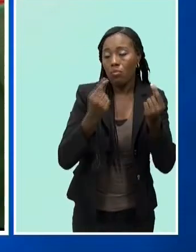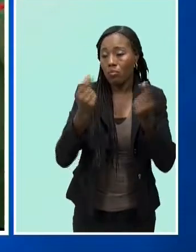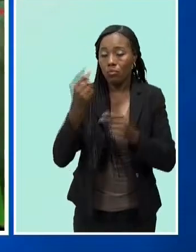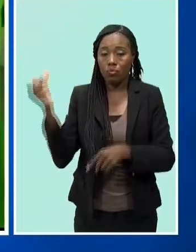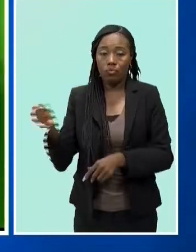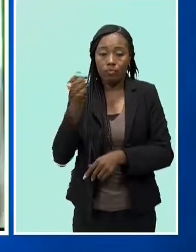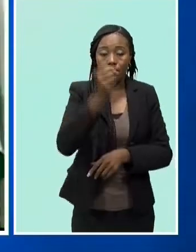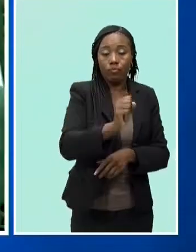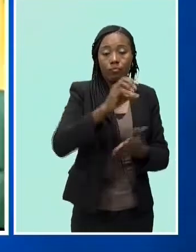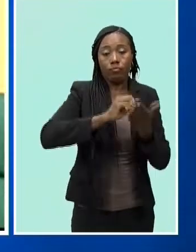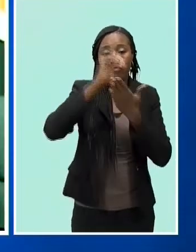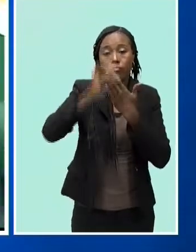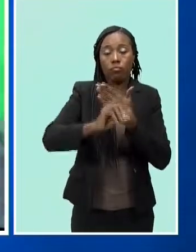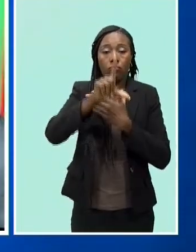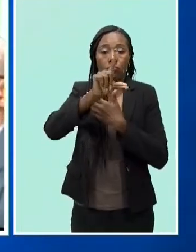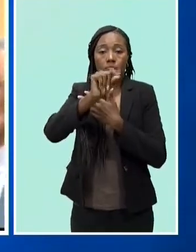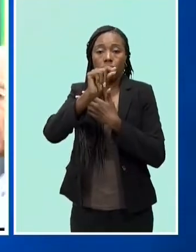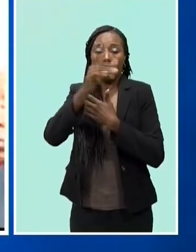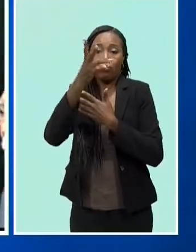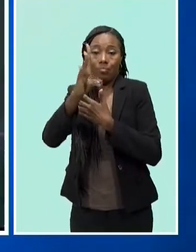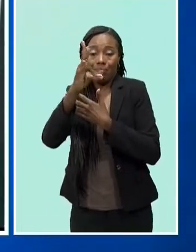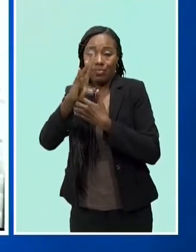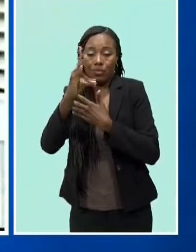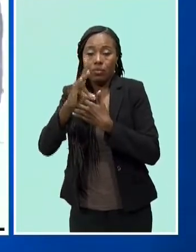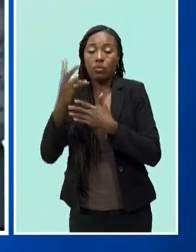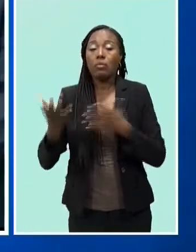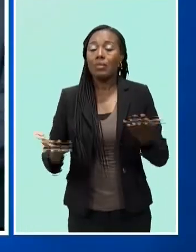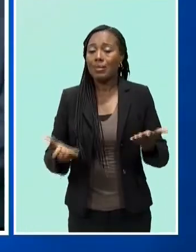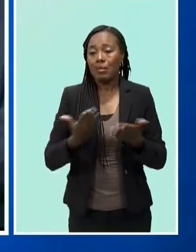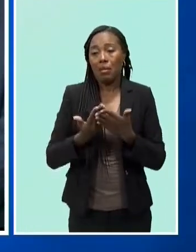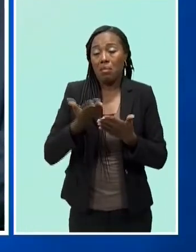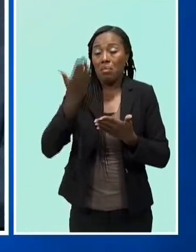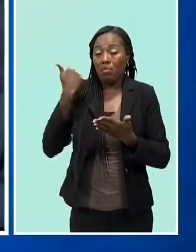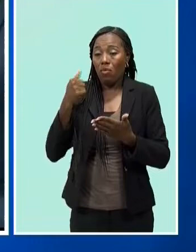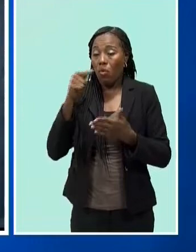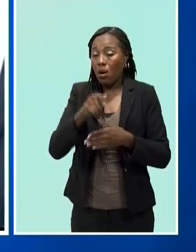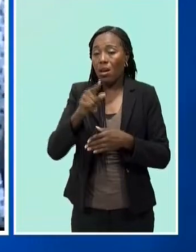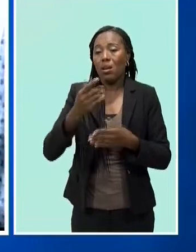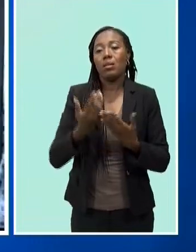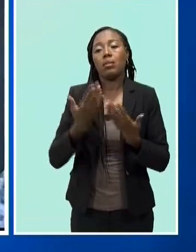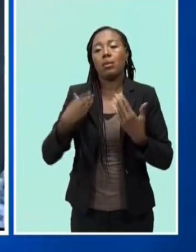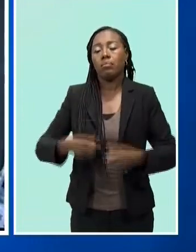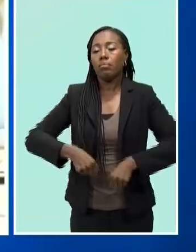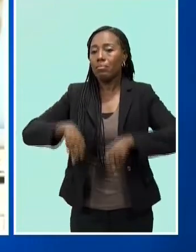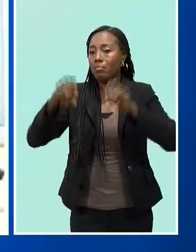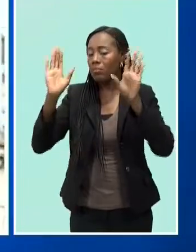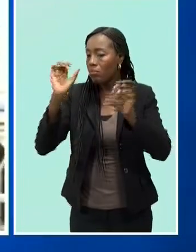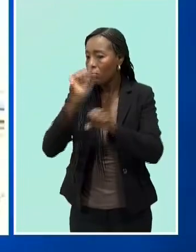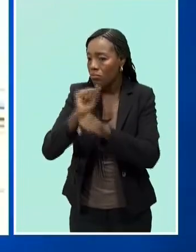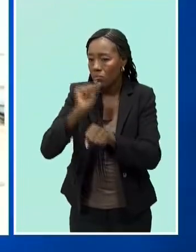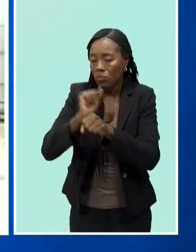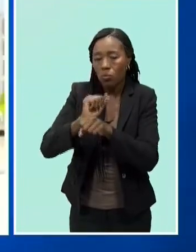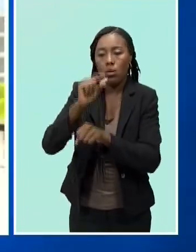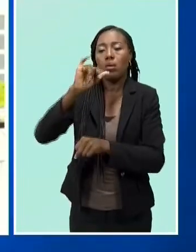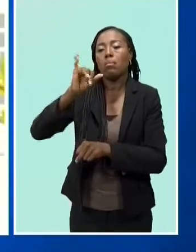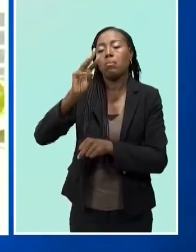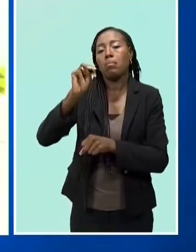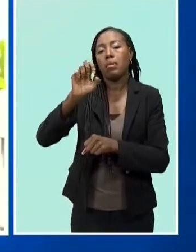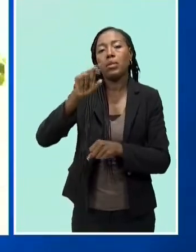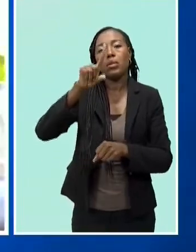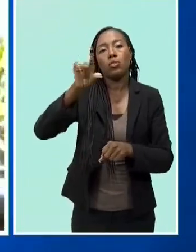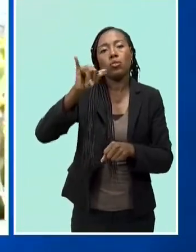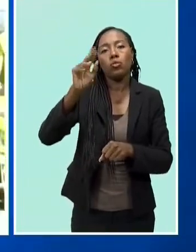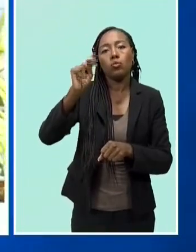chair in October 2017. The former GECOM chair resigned on Monday, June 24, thereby rendering the